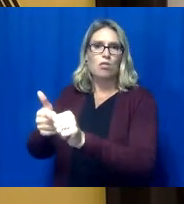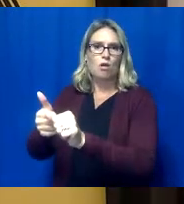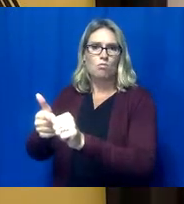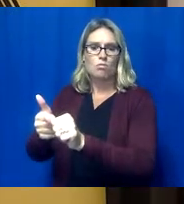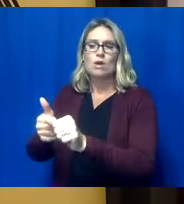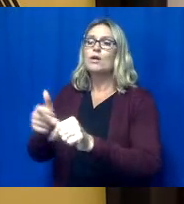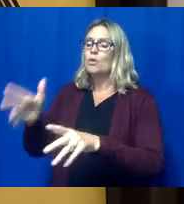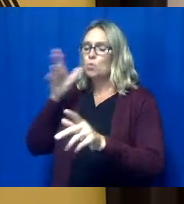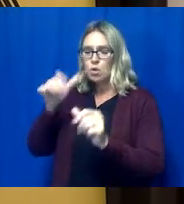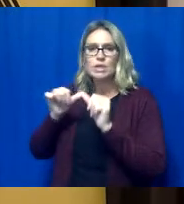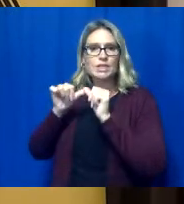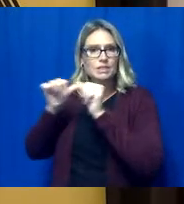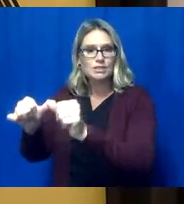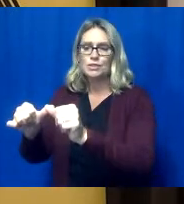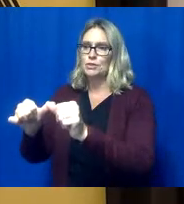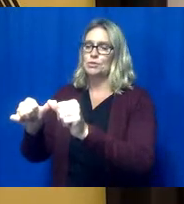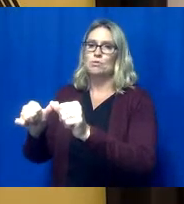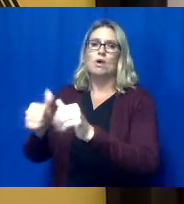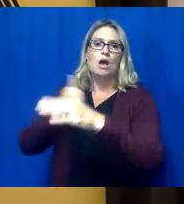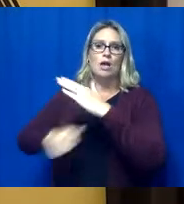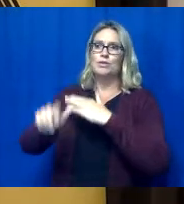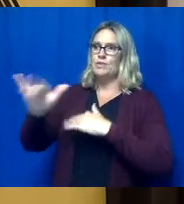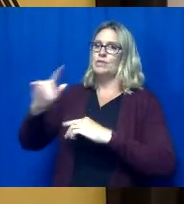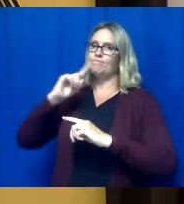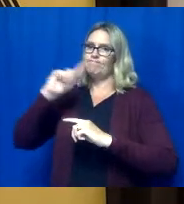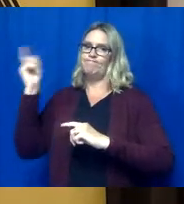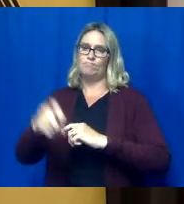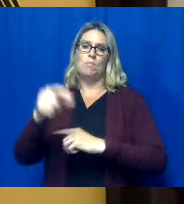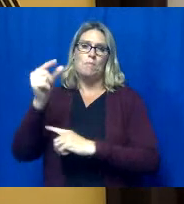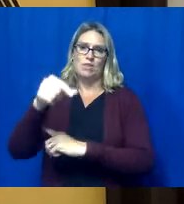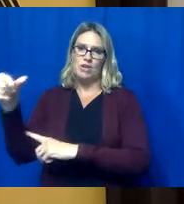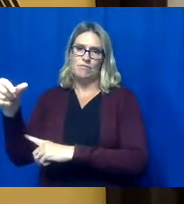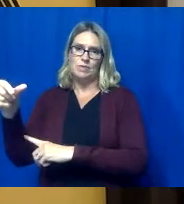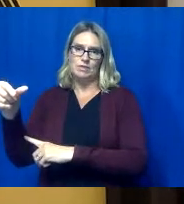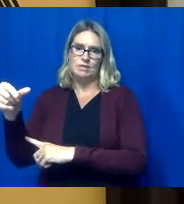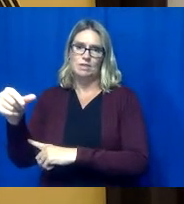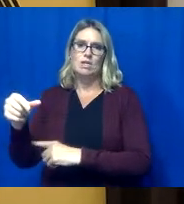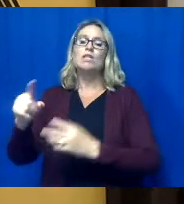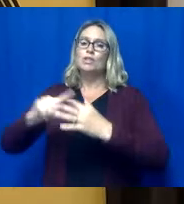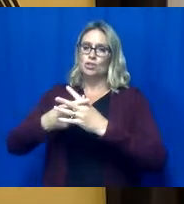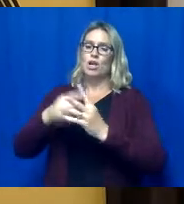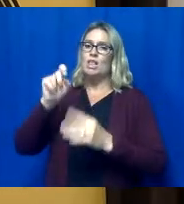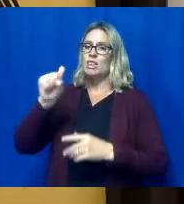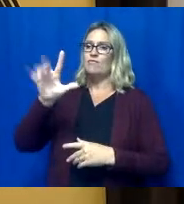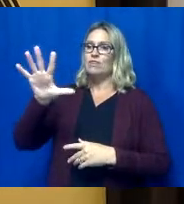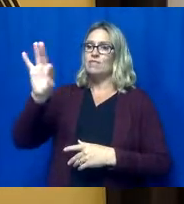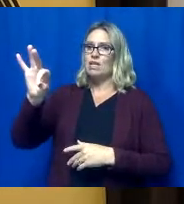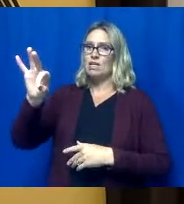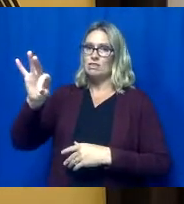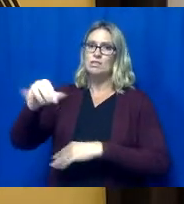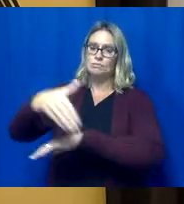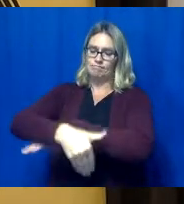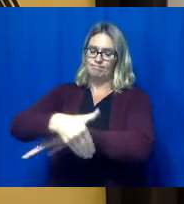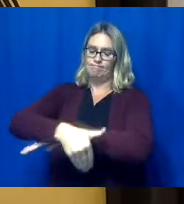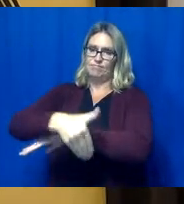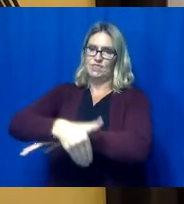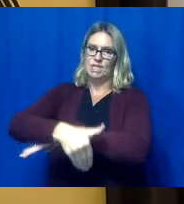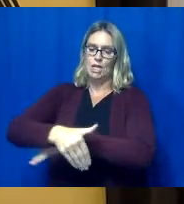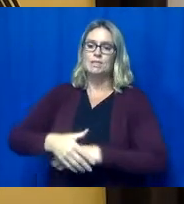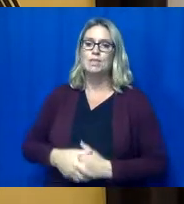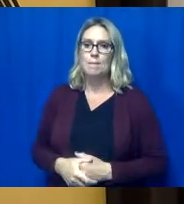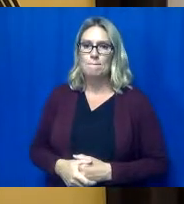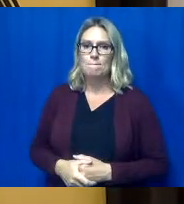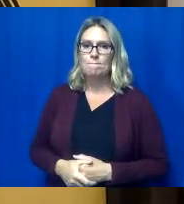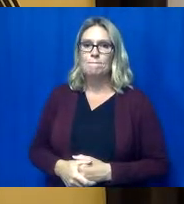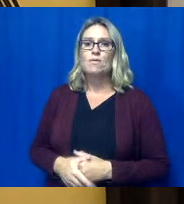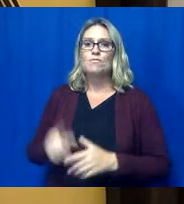follow further restrictions under the mandatory order when they go into effect at 11:59 p.m. Everything you are